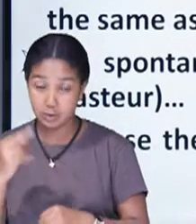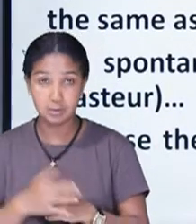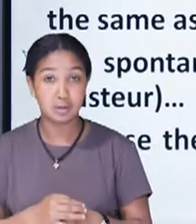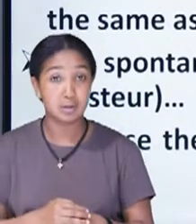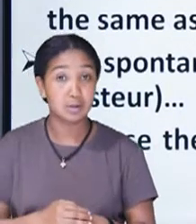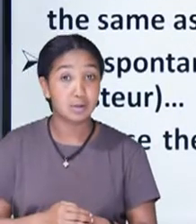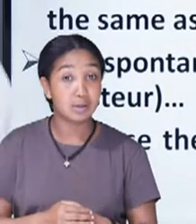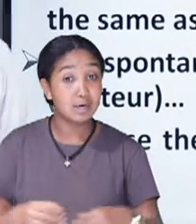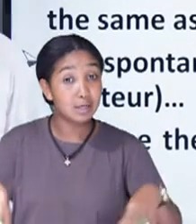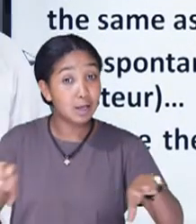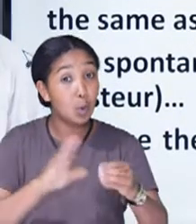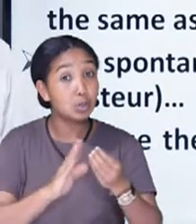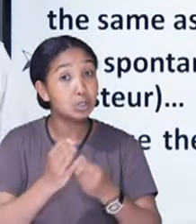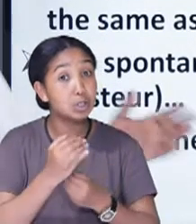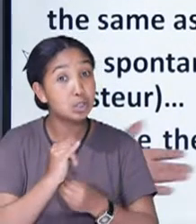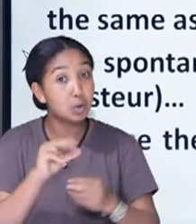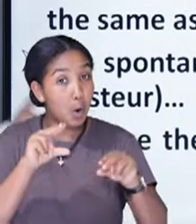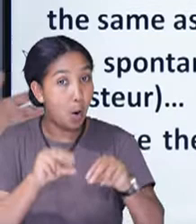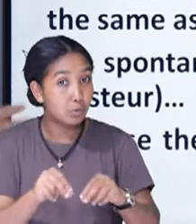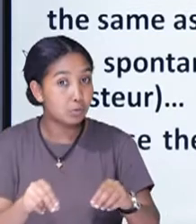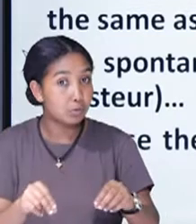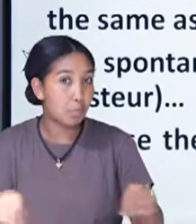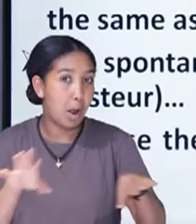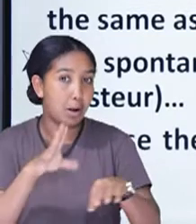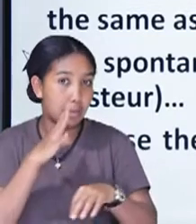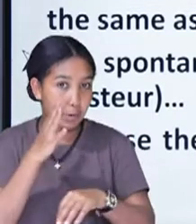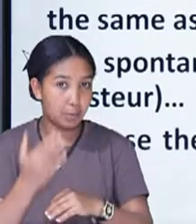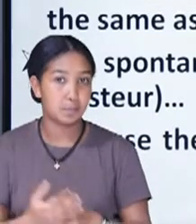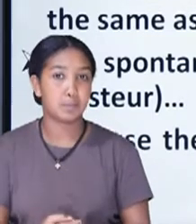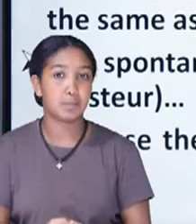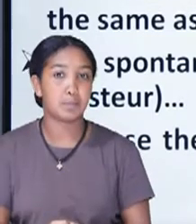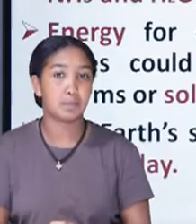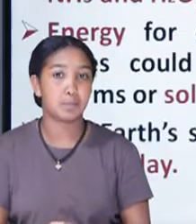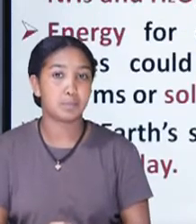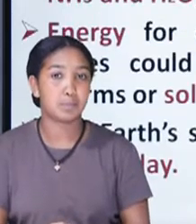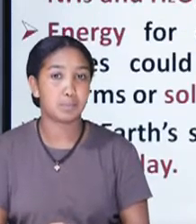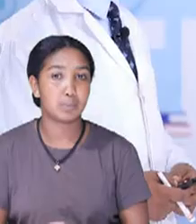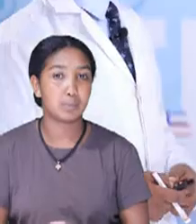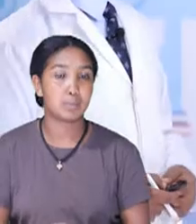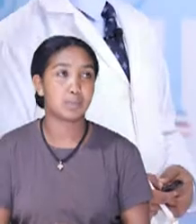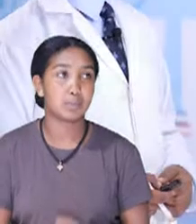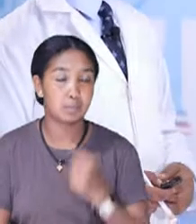because the necessary conditions were not longer exist.